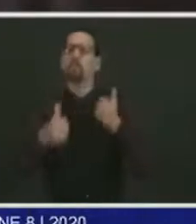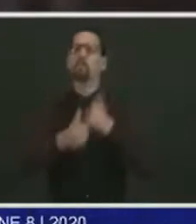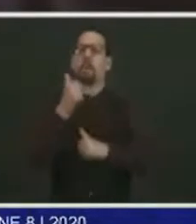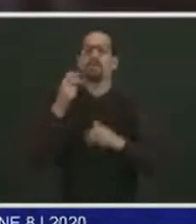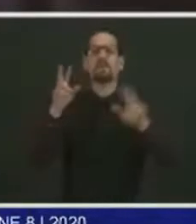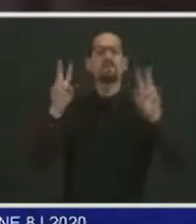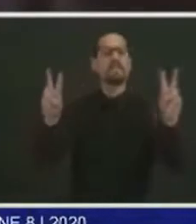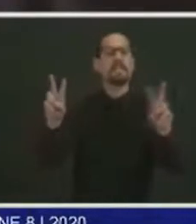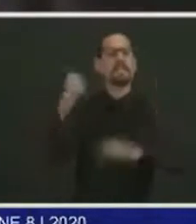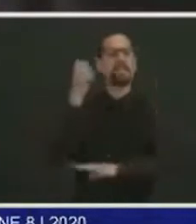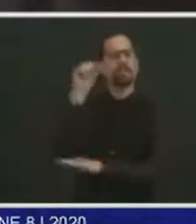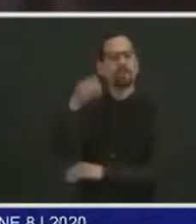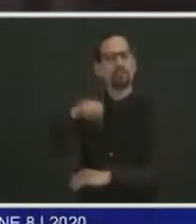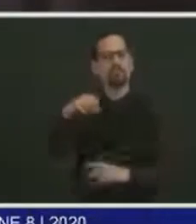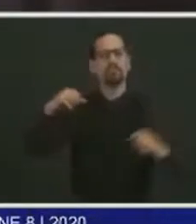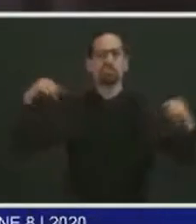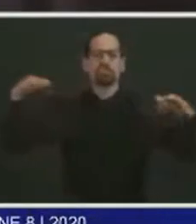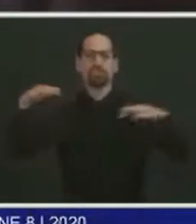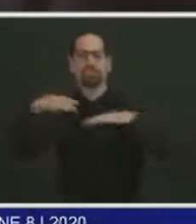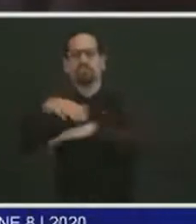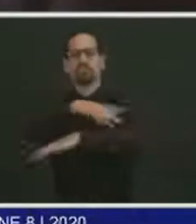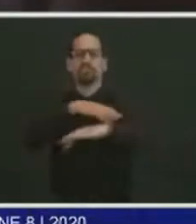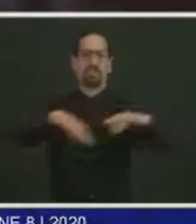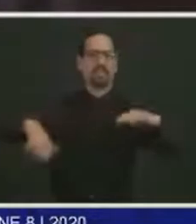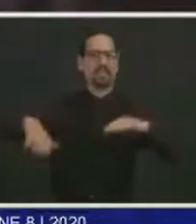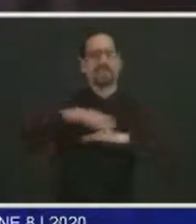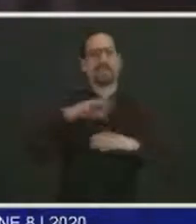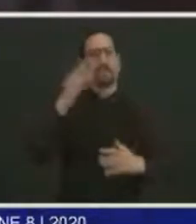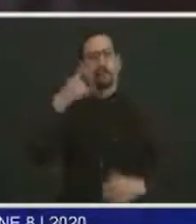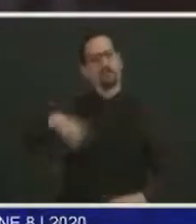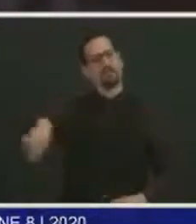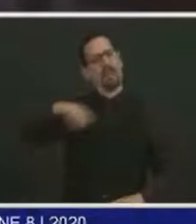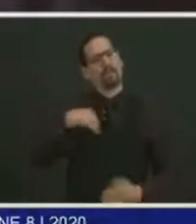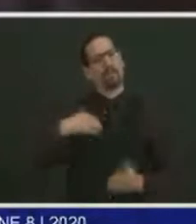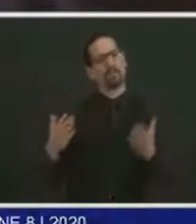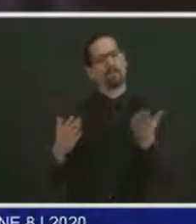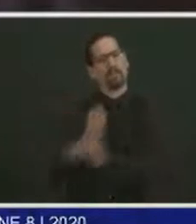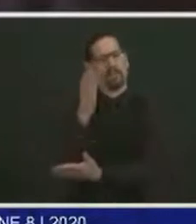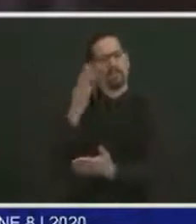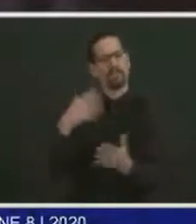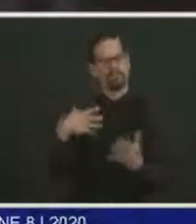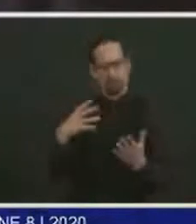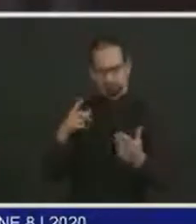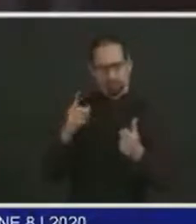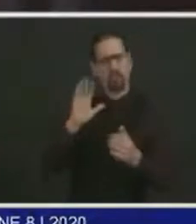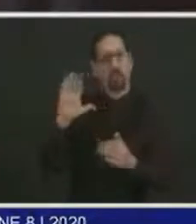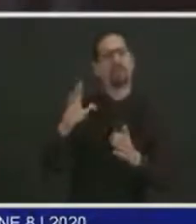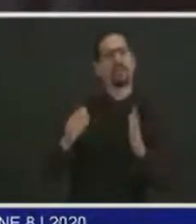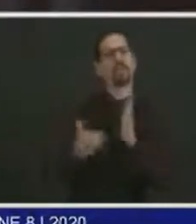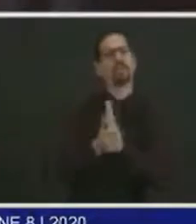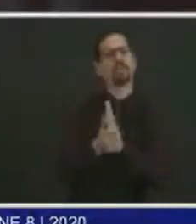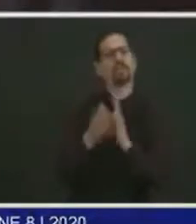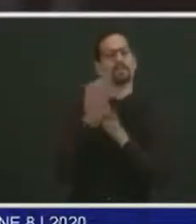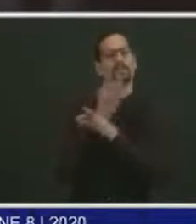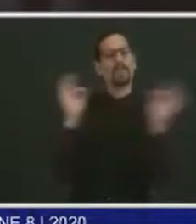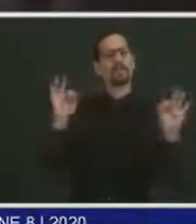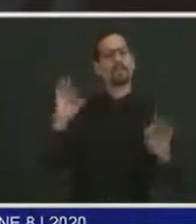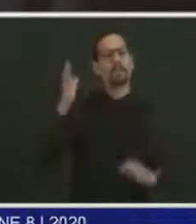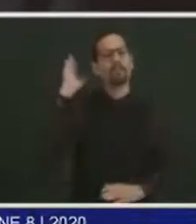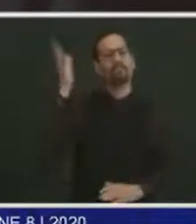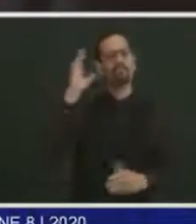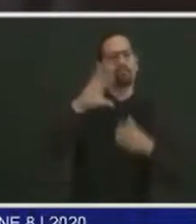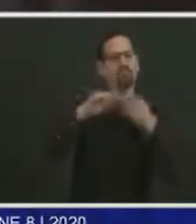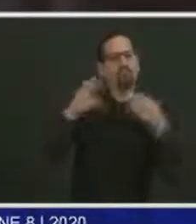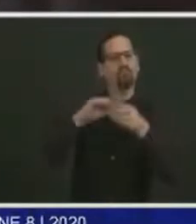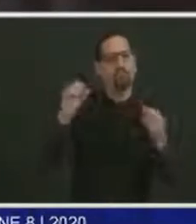gatherings, exercising their First Amendment rights. I feel very proud of the people of Rhode Island